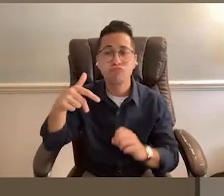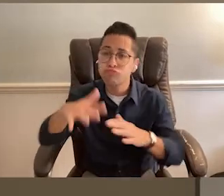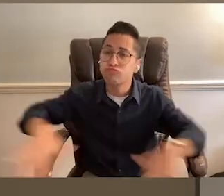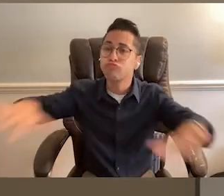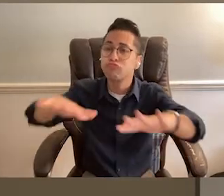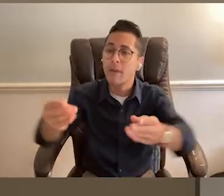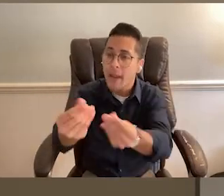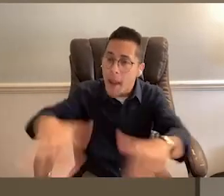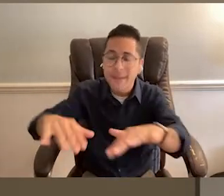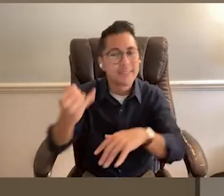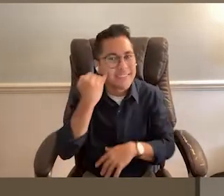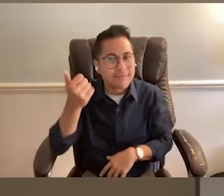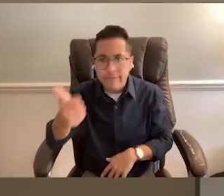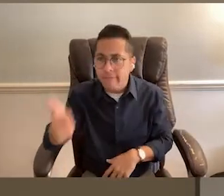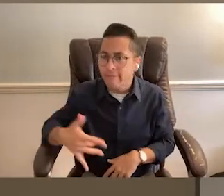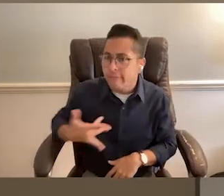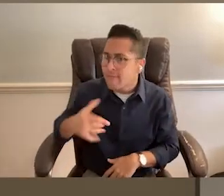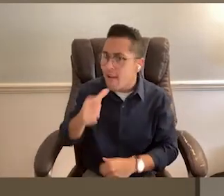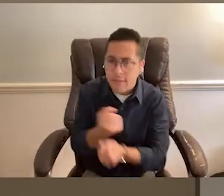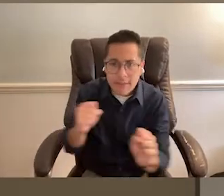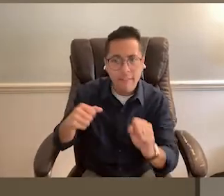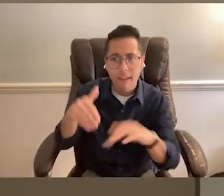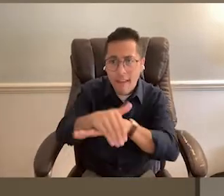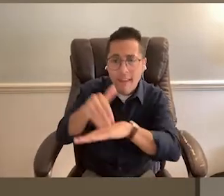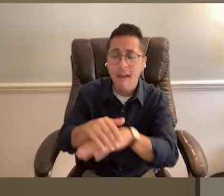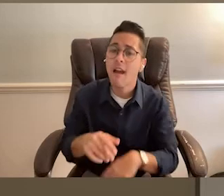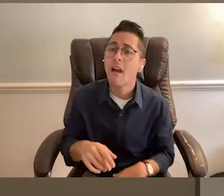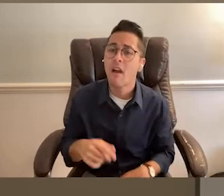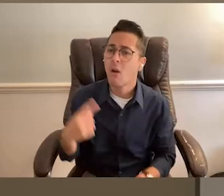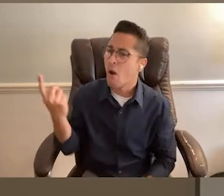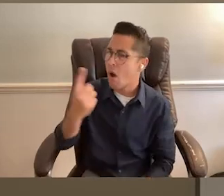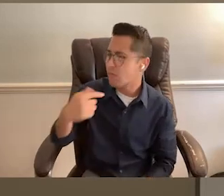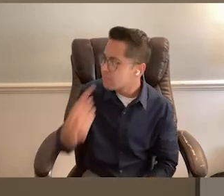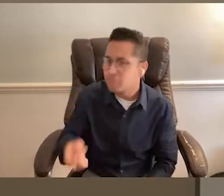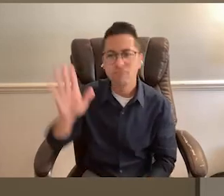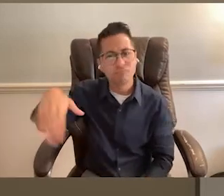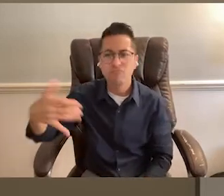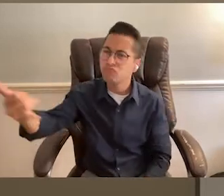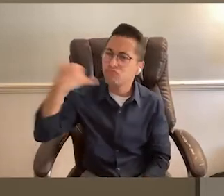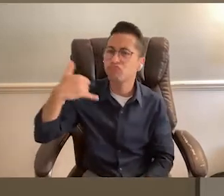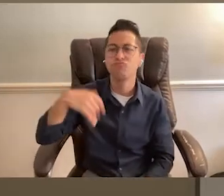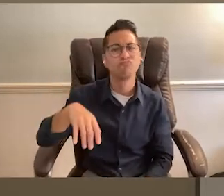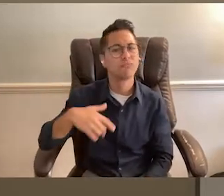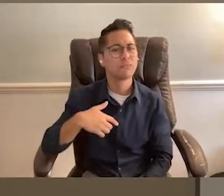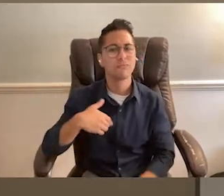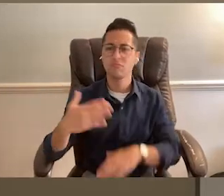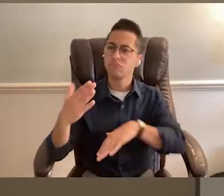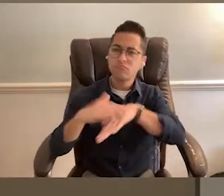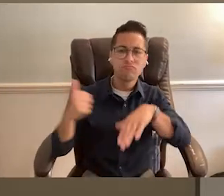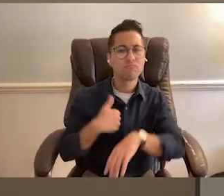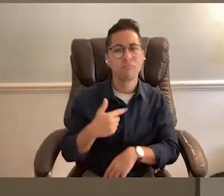students are required to follow schedules independently. We use Outlook calendars, so everyone has their calendar on their phone. If we need to change it, if